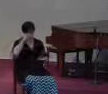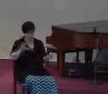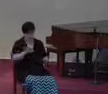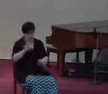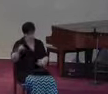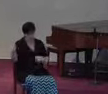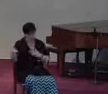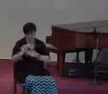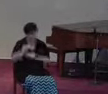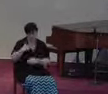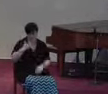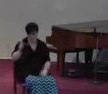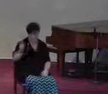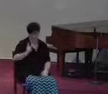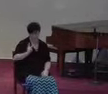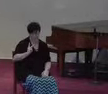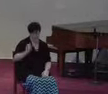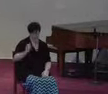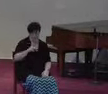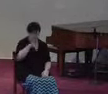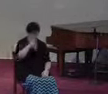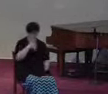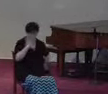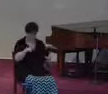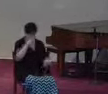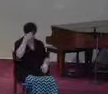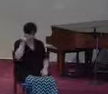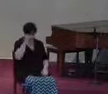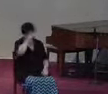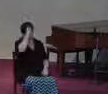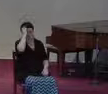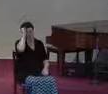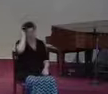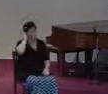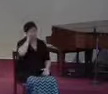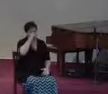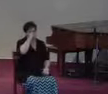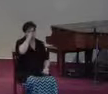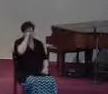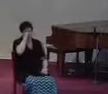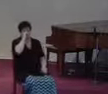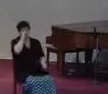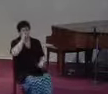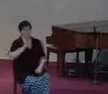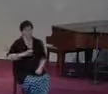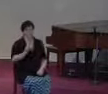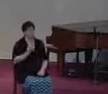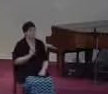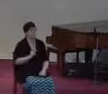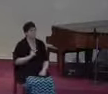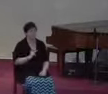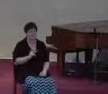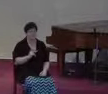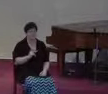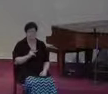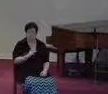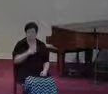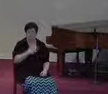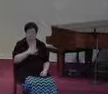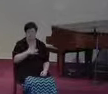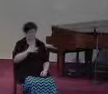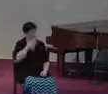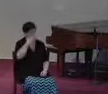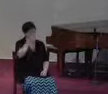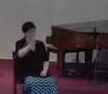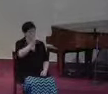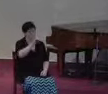Okay, thank you. It's already forgot. Okay, here we go. My forgetter is working real well right